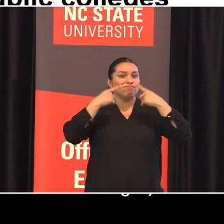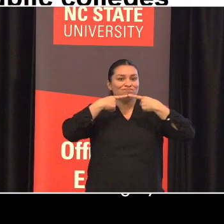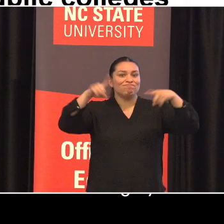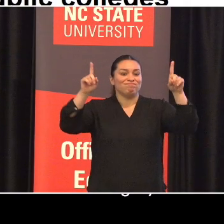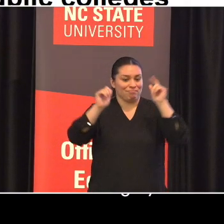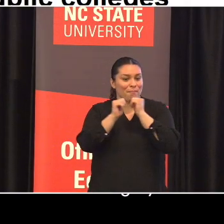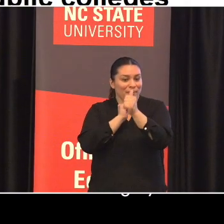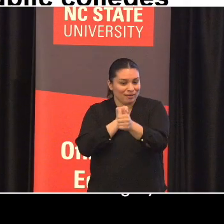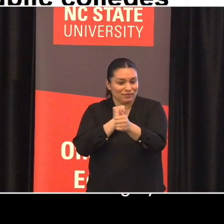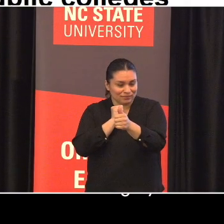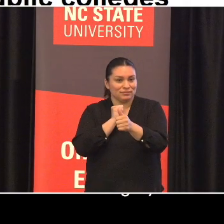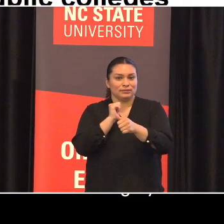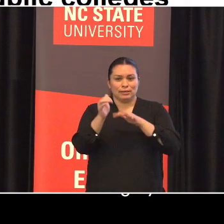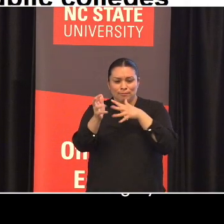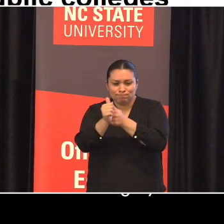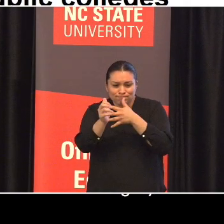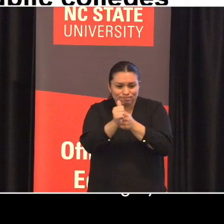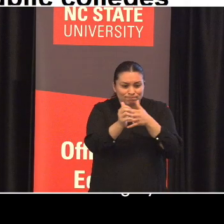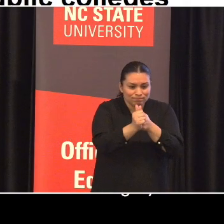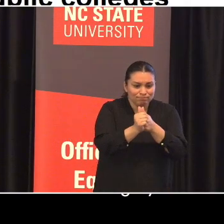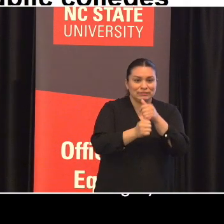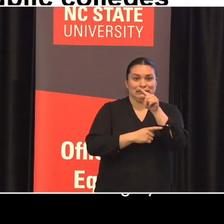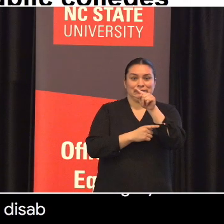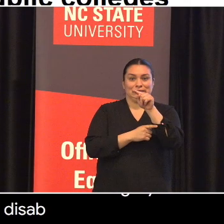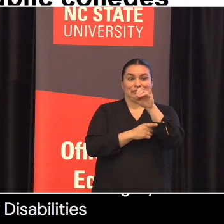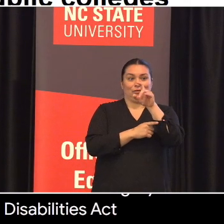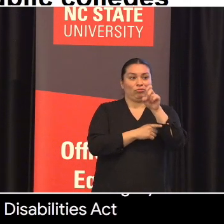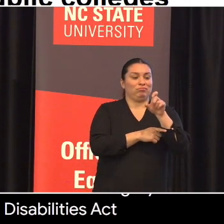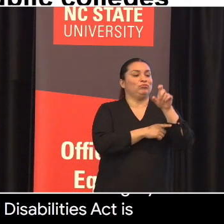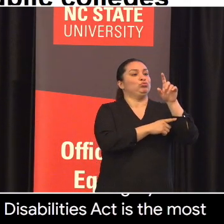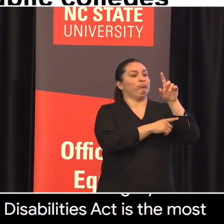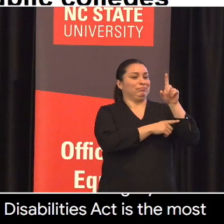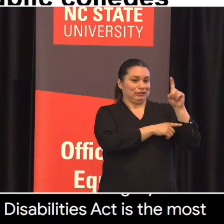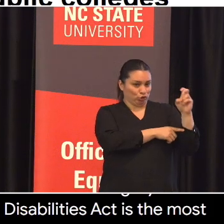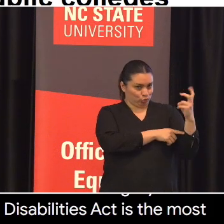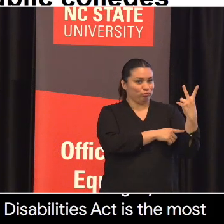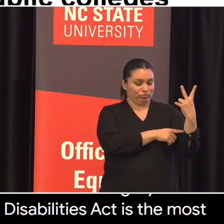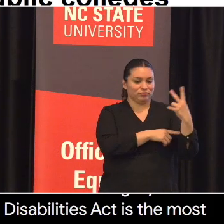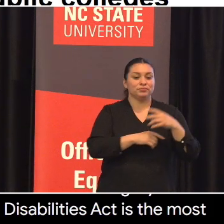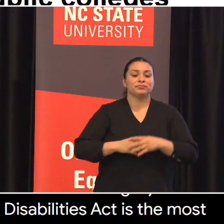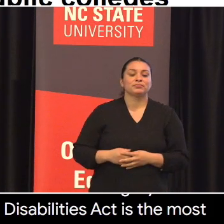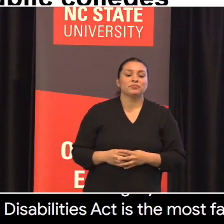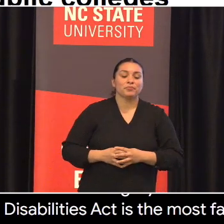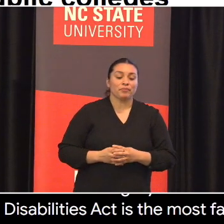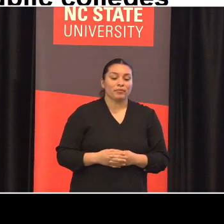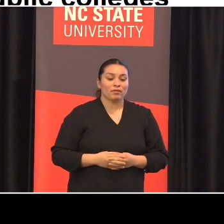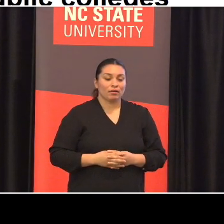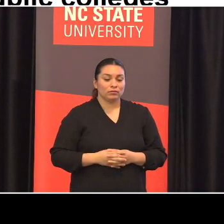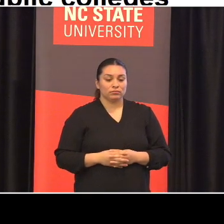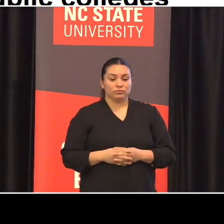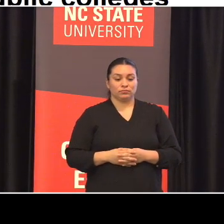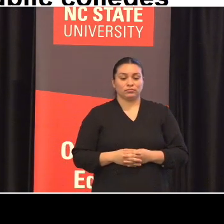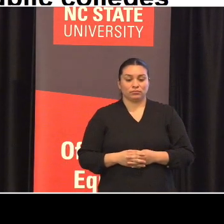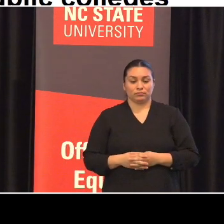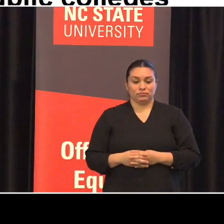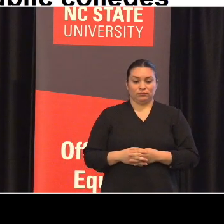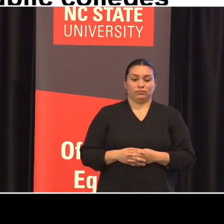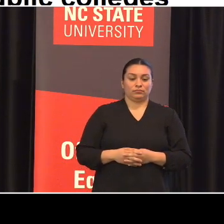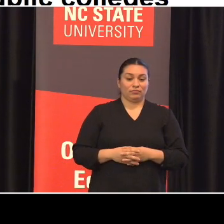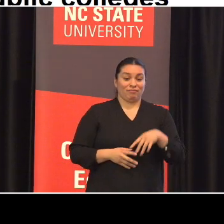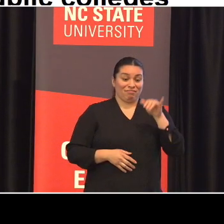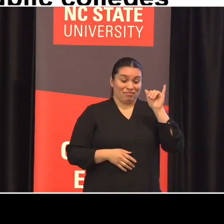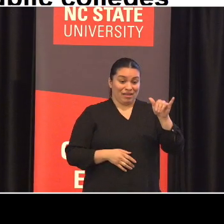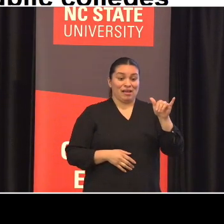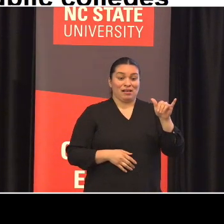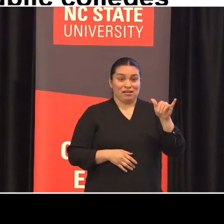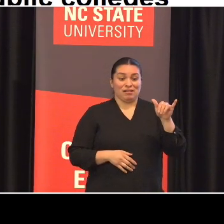the Americans with Disabilities Act. So the Americans with Disabilities Act is the most far-reaching federal piece of legislation that